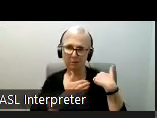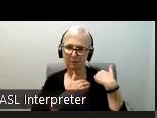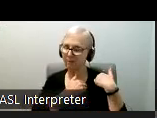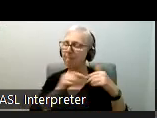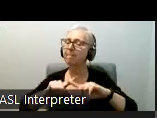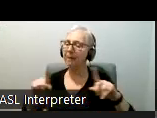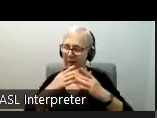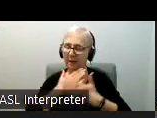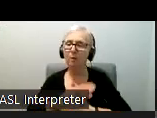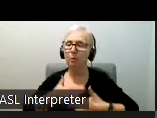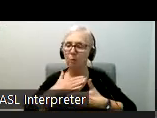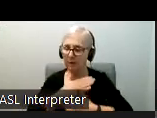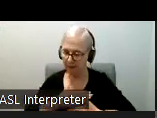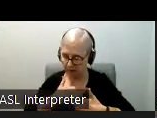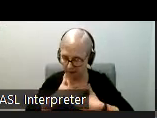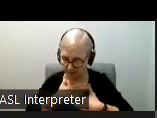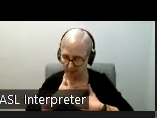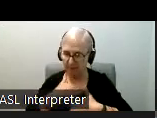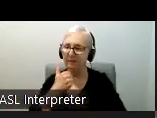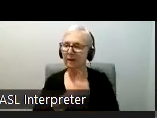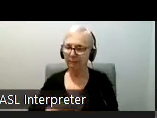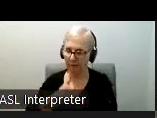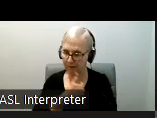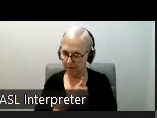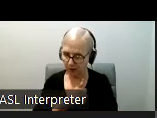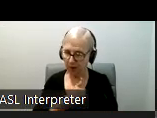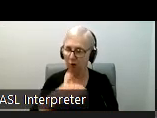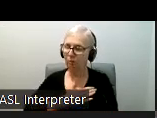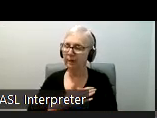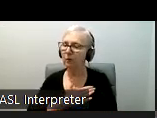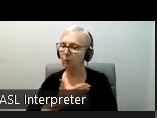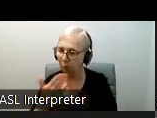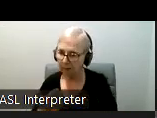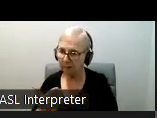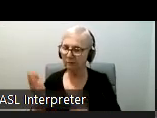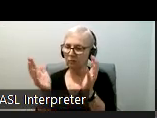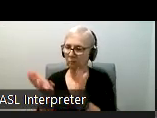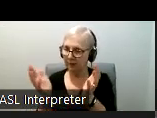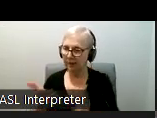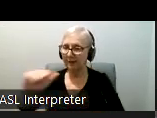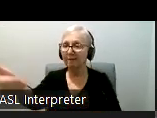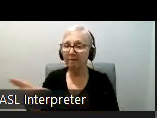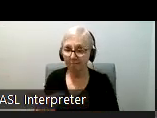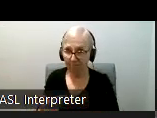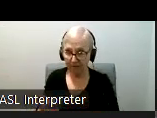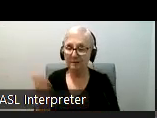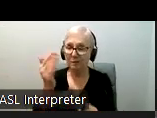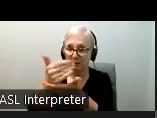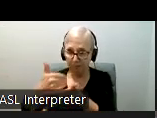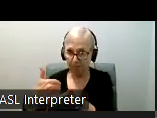you. I appreciate the apology and you being willing to speak with us and even inviting us to be a part of the